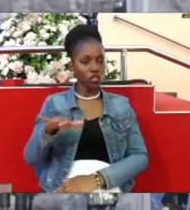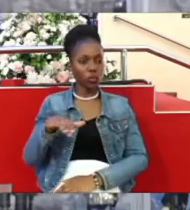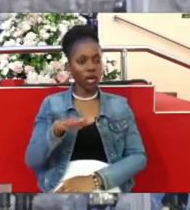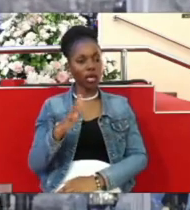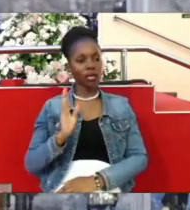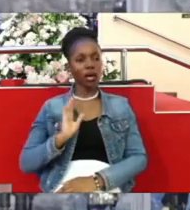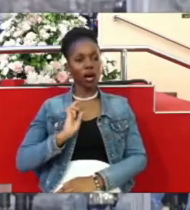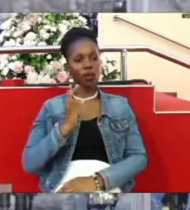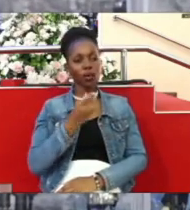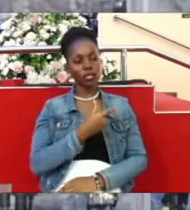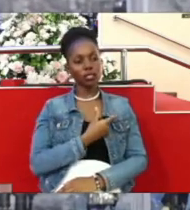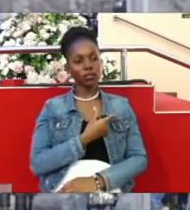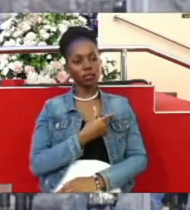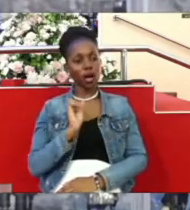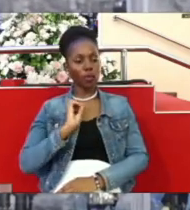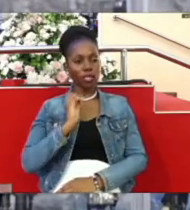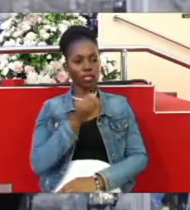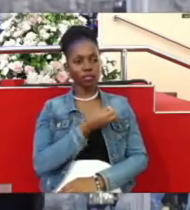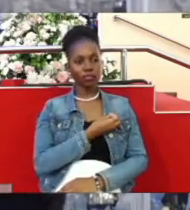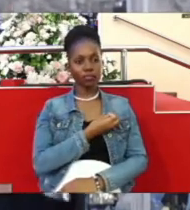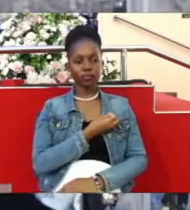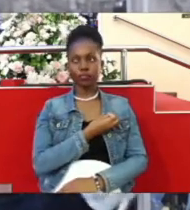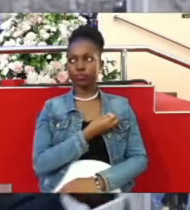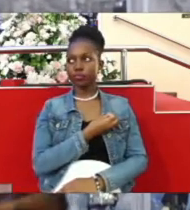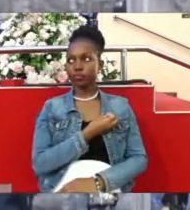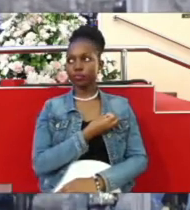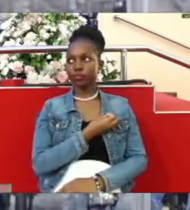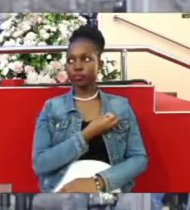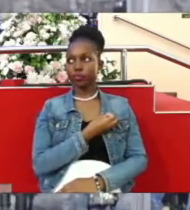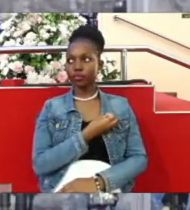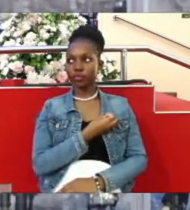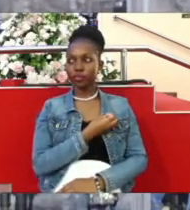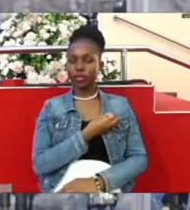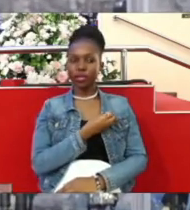And days passed by and then the water became less and less and